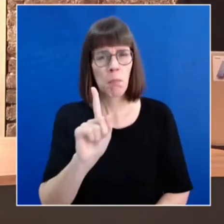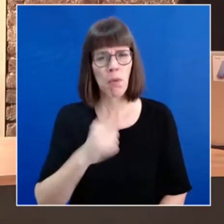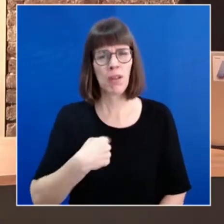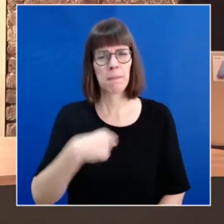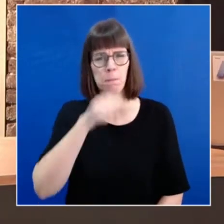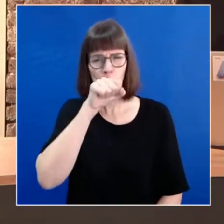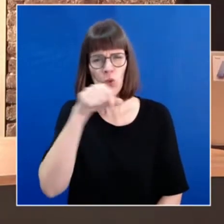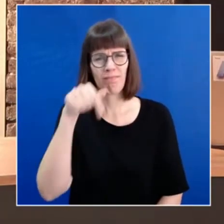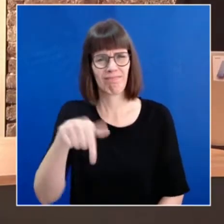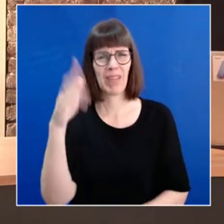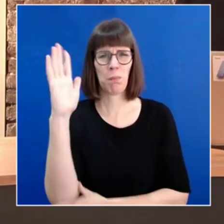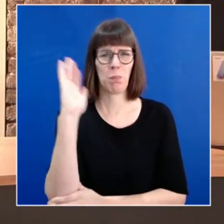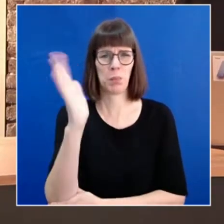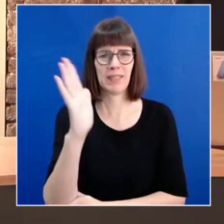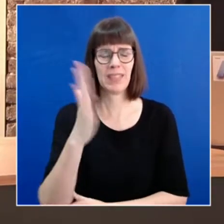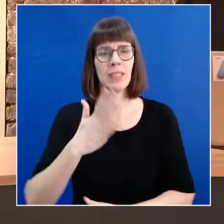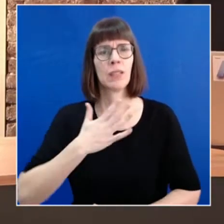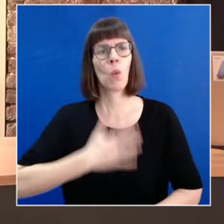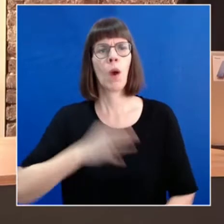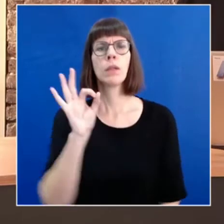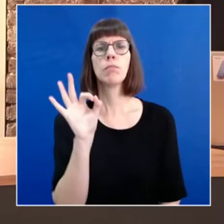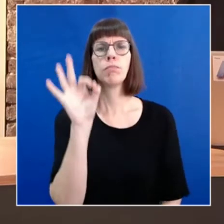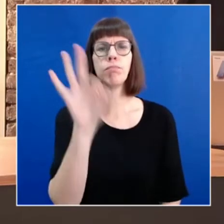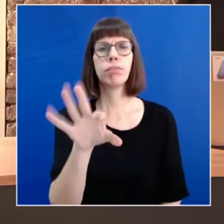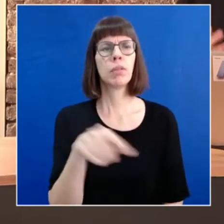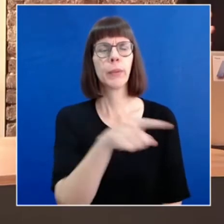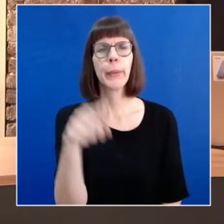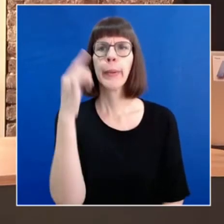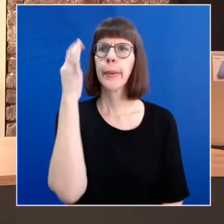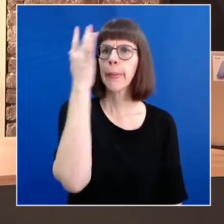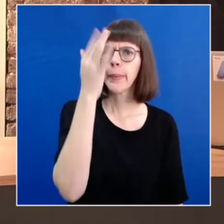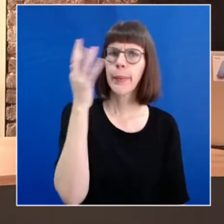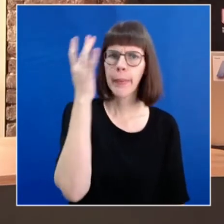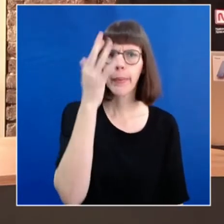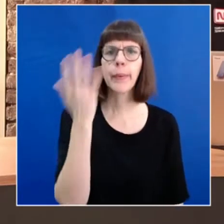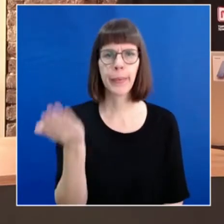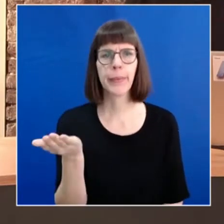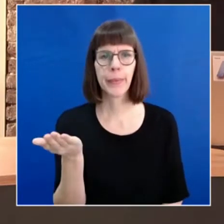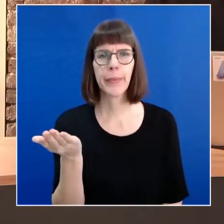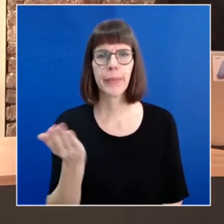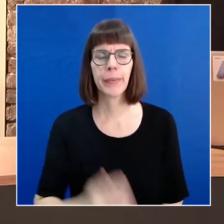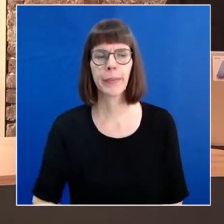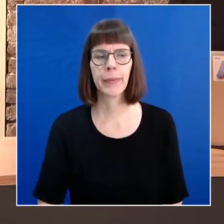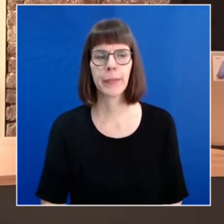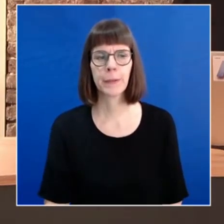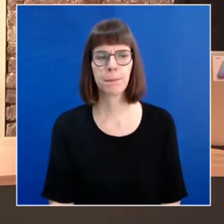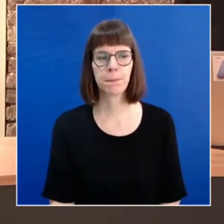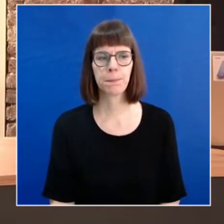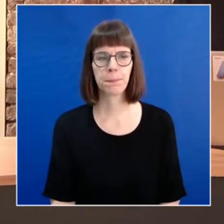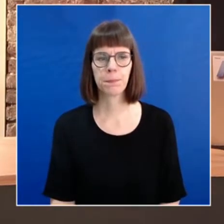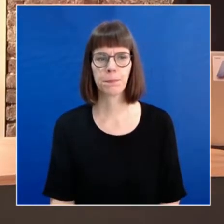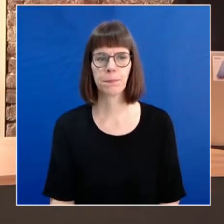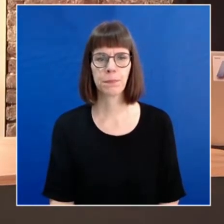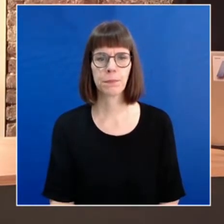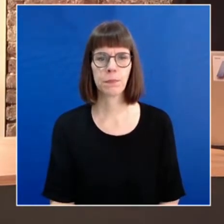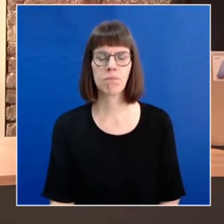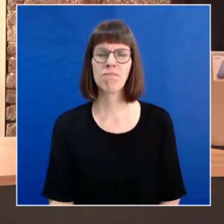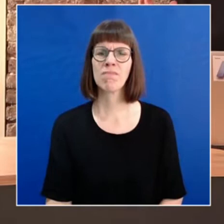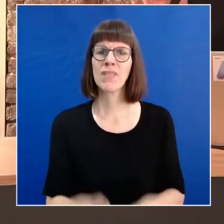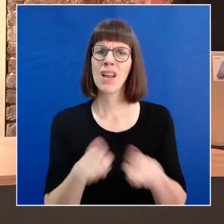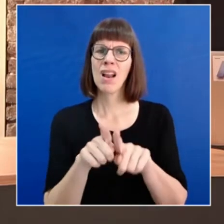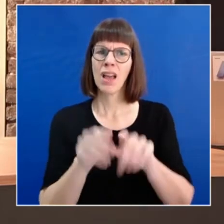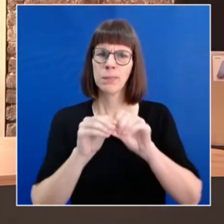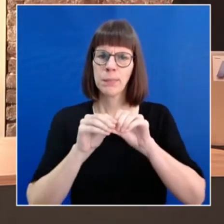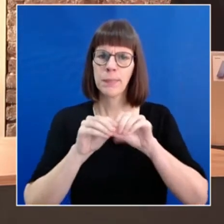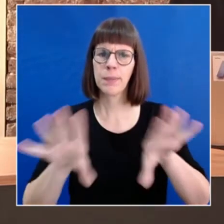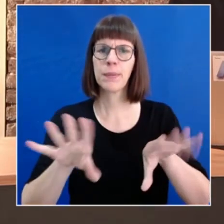talk just to have you think about such things. And please let us through you. But because